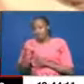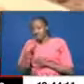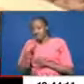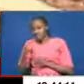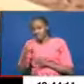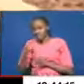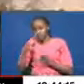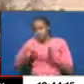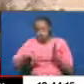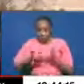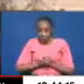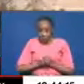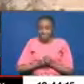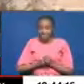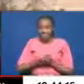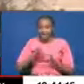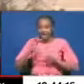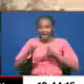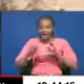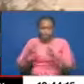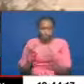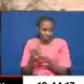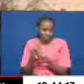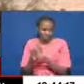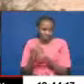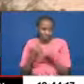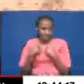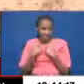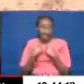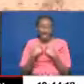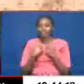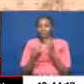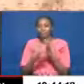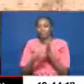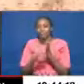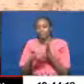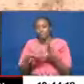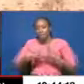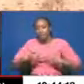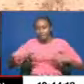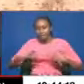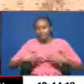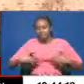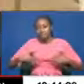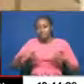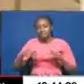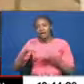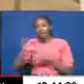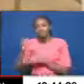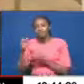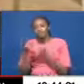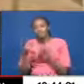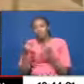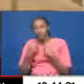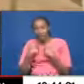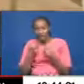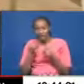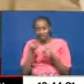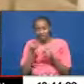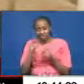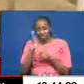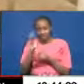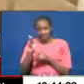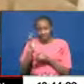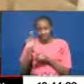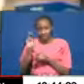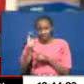losses of up to 70% in places such as Ileret in Marsabit County. To mitigate the effects, the Kenya Meat Commission and the Kenya Red